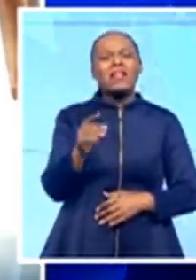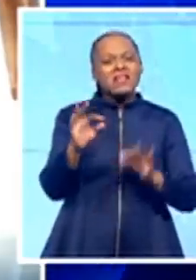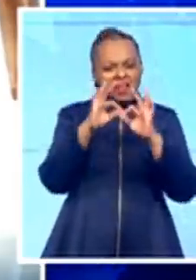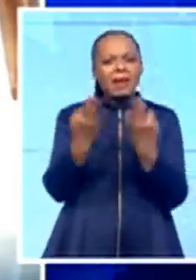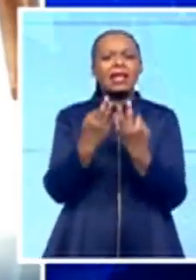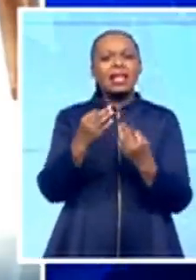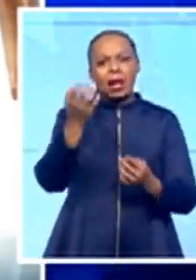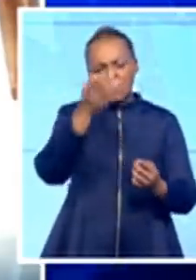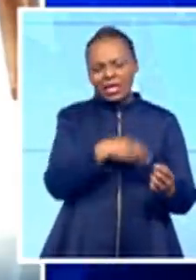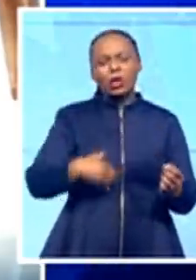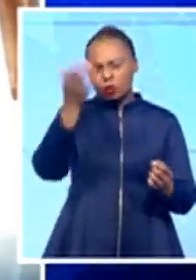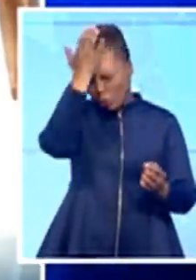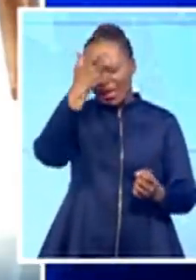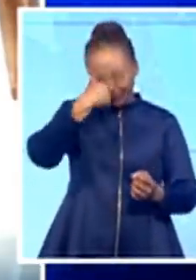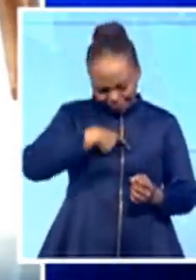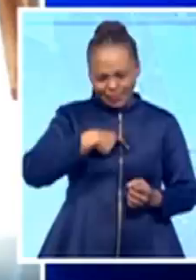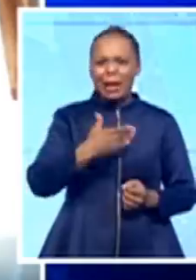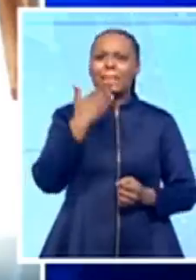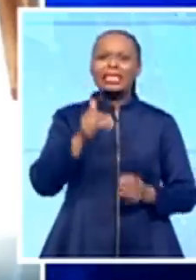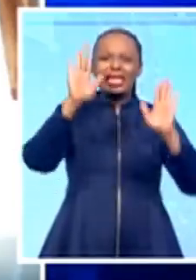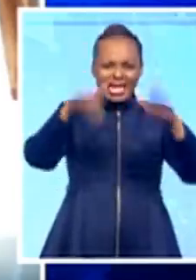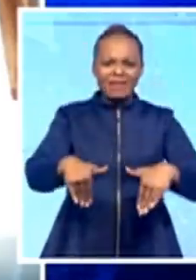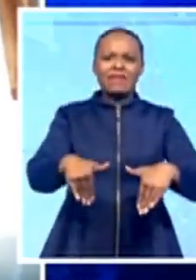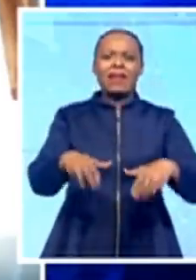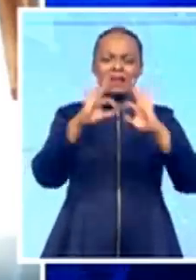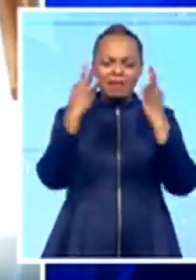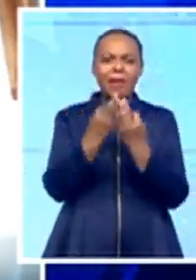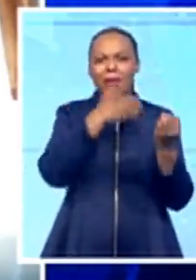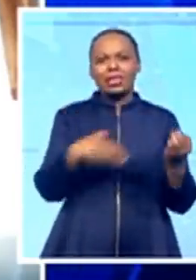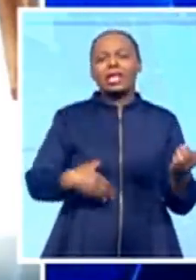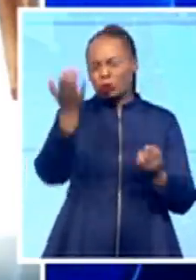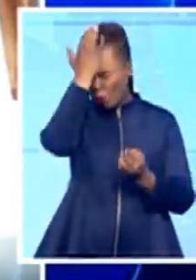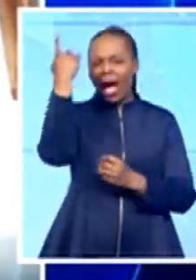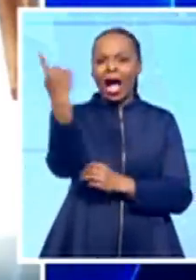family alone and let them deal with this tragedy